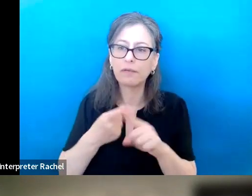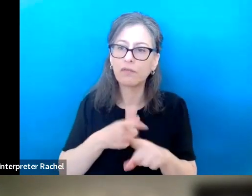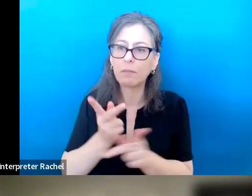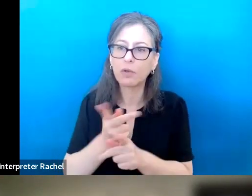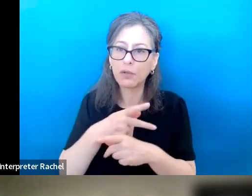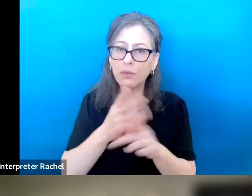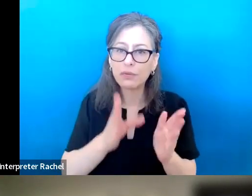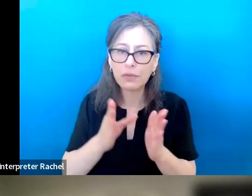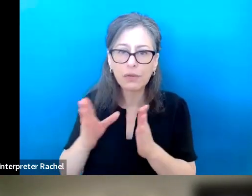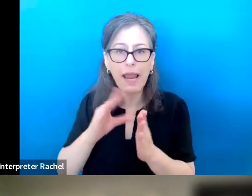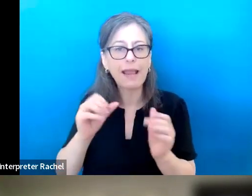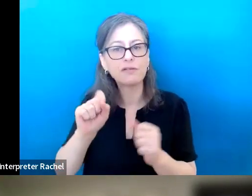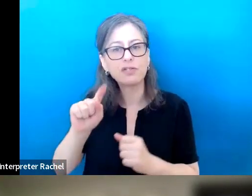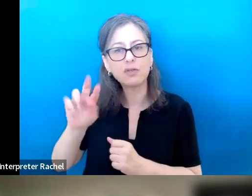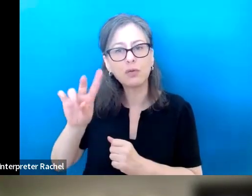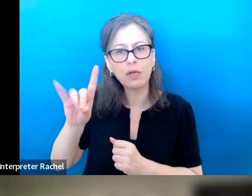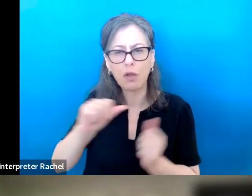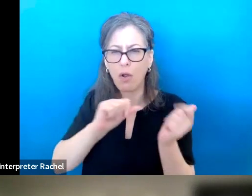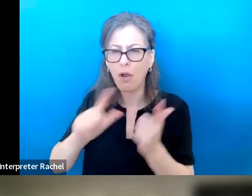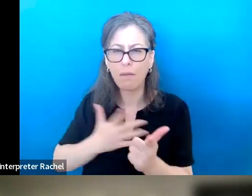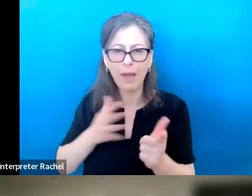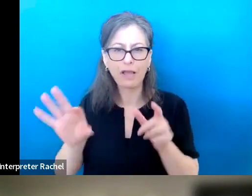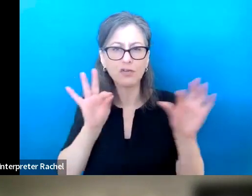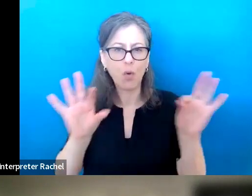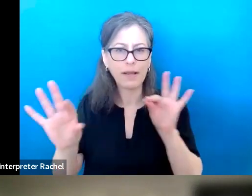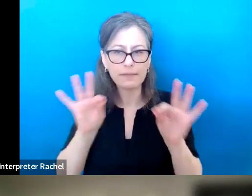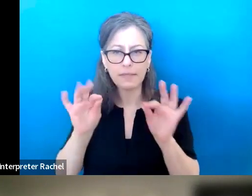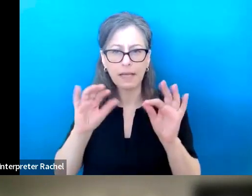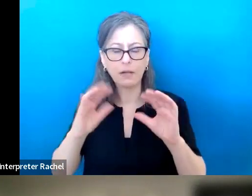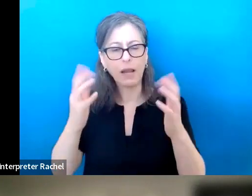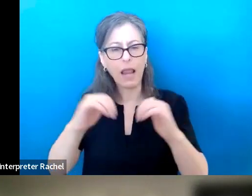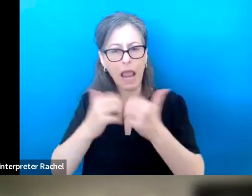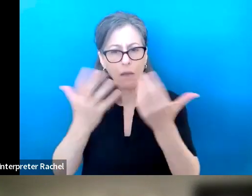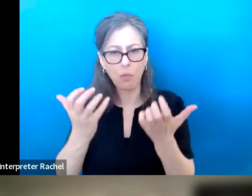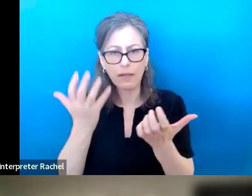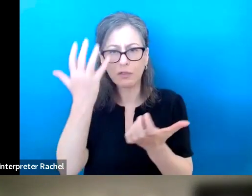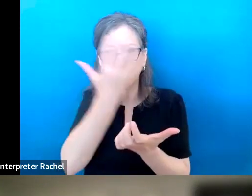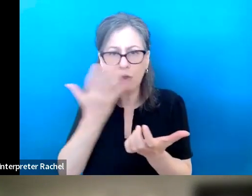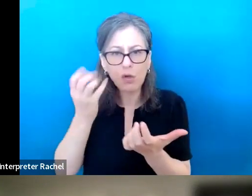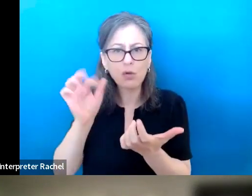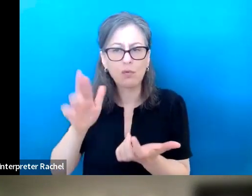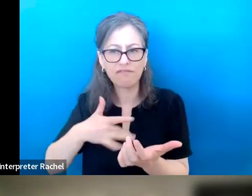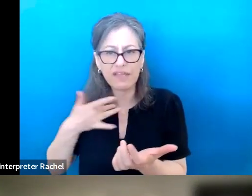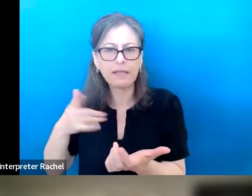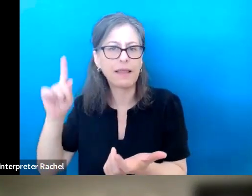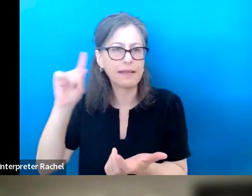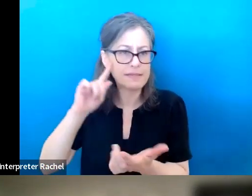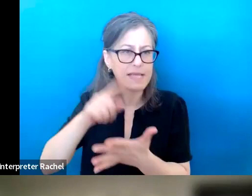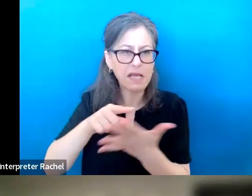studio in terms of all of my choices and how I wanted it to look, as well as how I wanted it to feel and to sound.